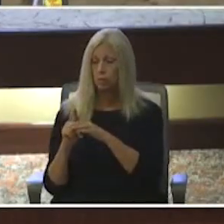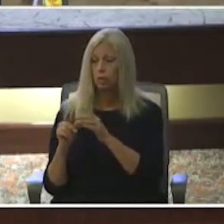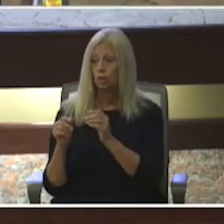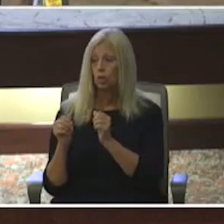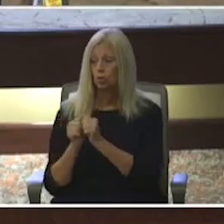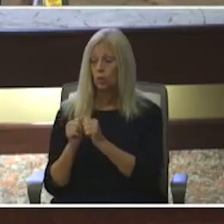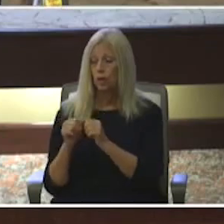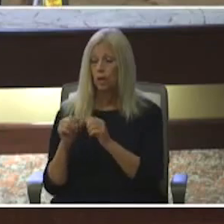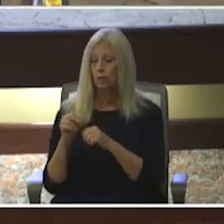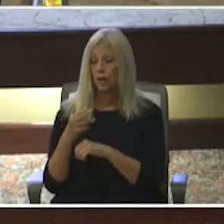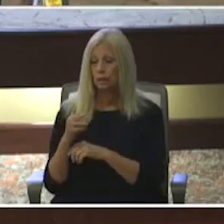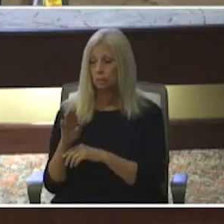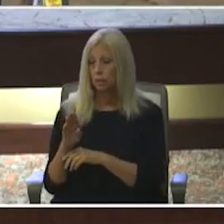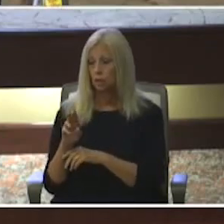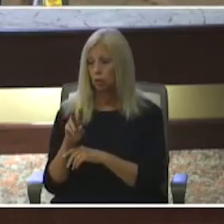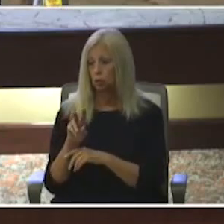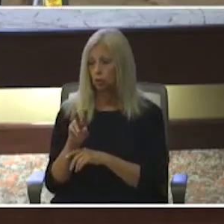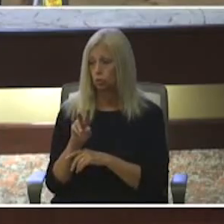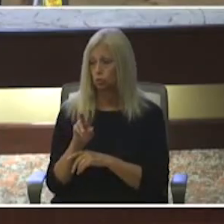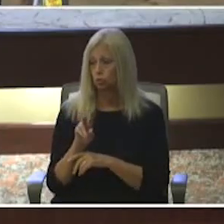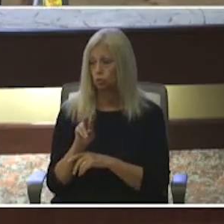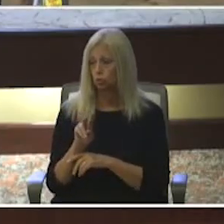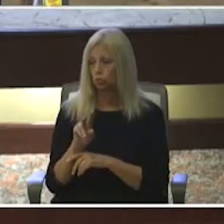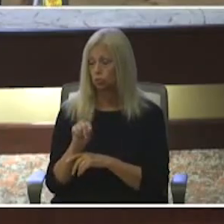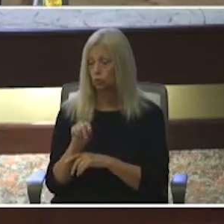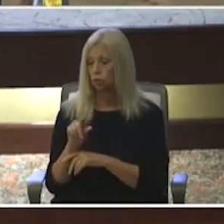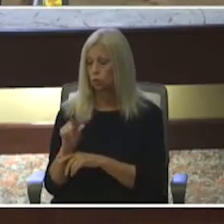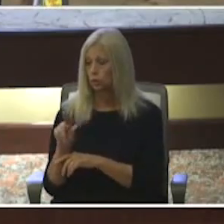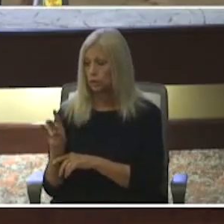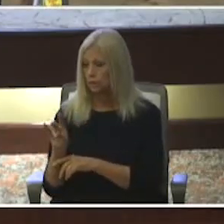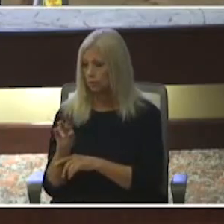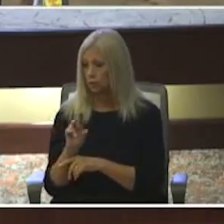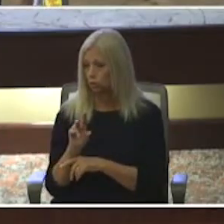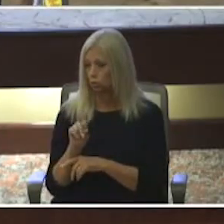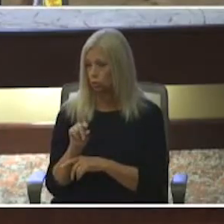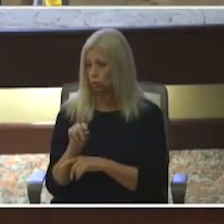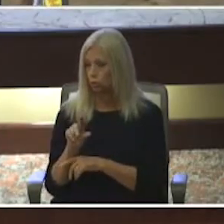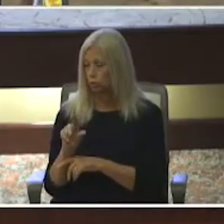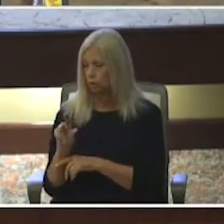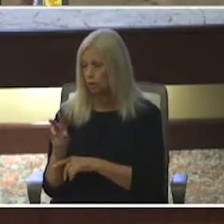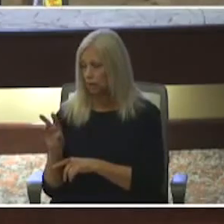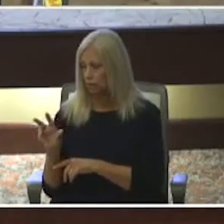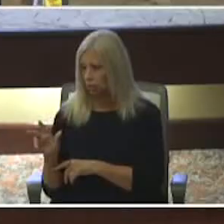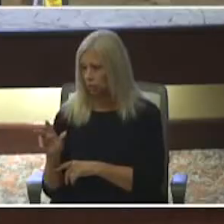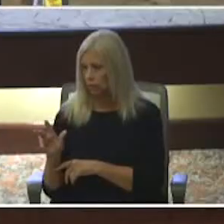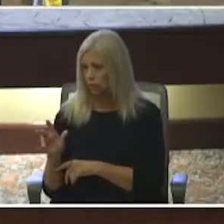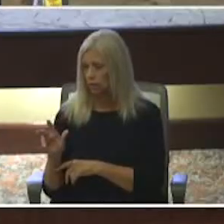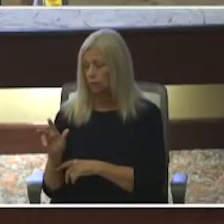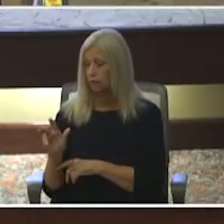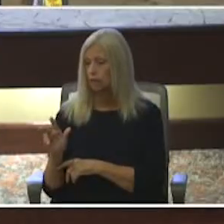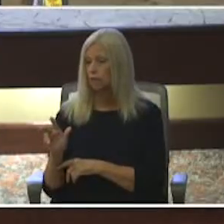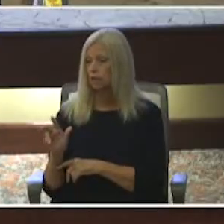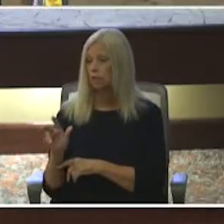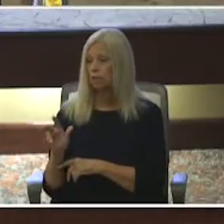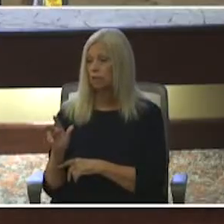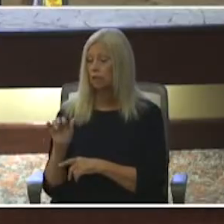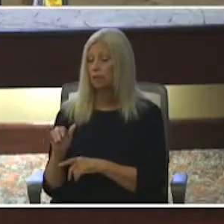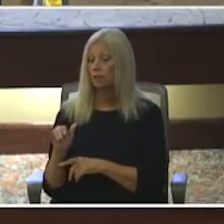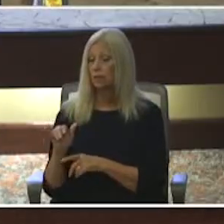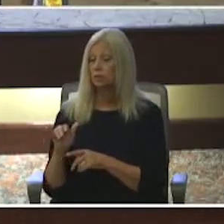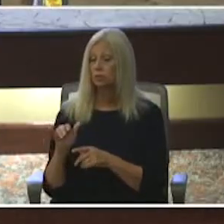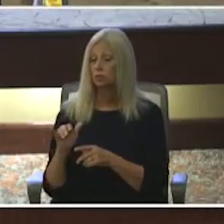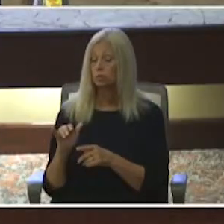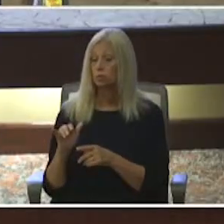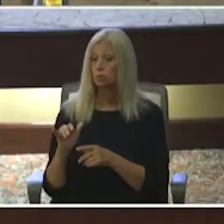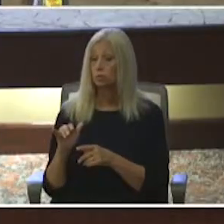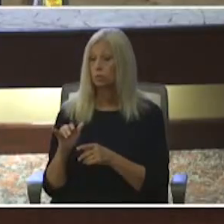Bill 2127 from 2023. Obviously, we can't go above or beyond state law without subjecting ourselves